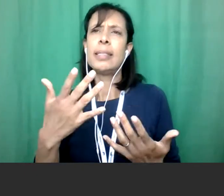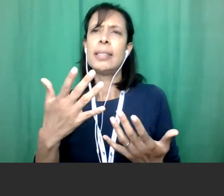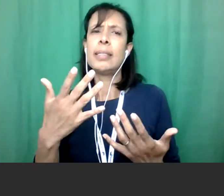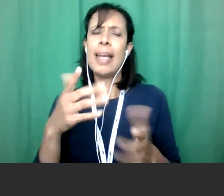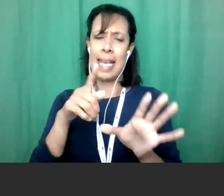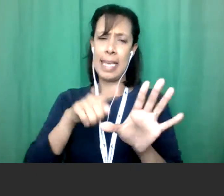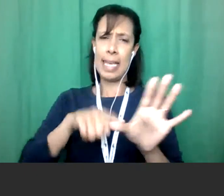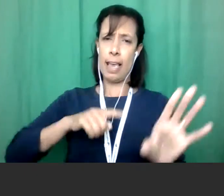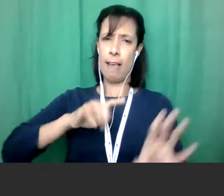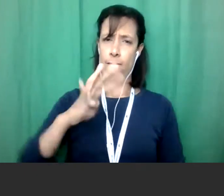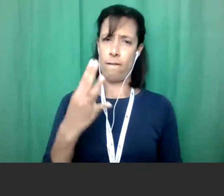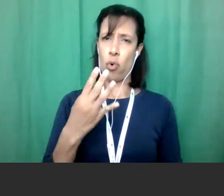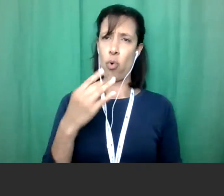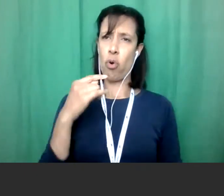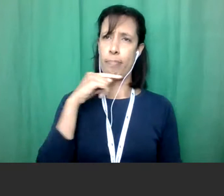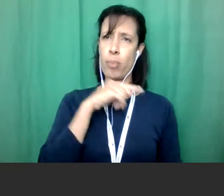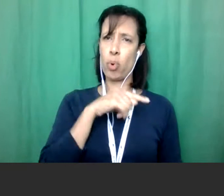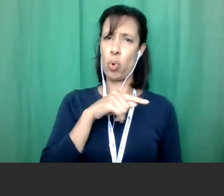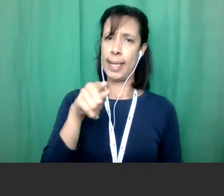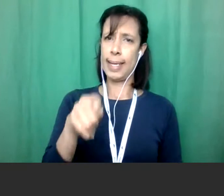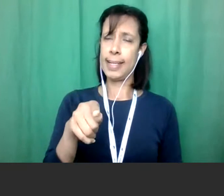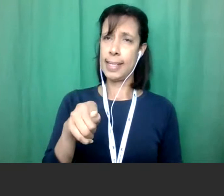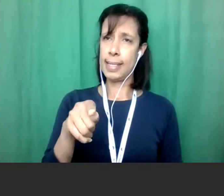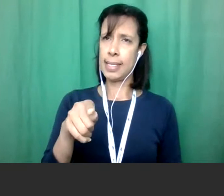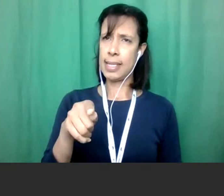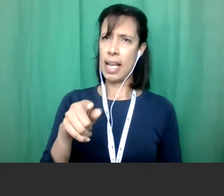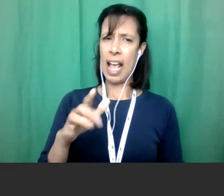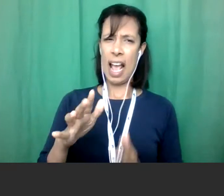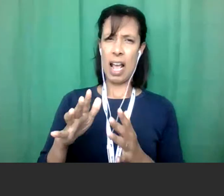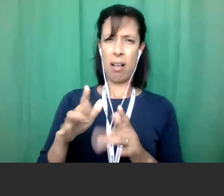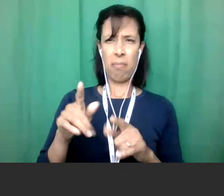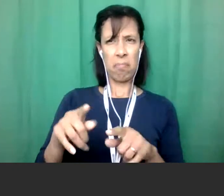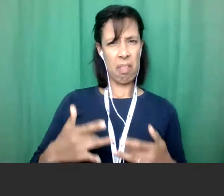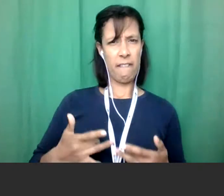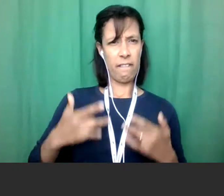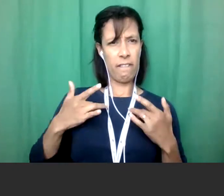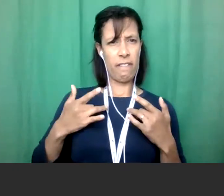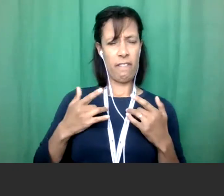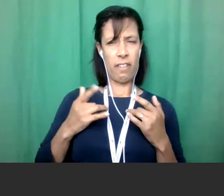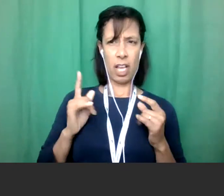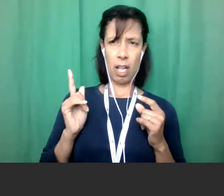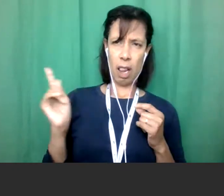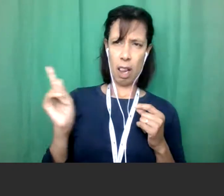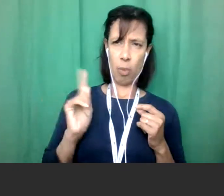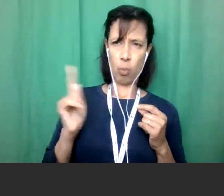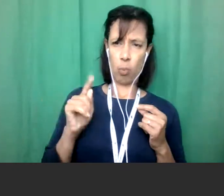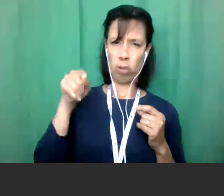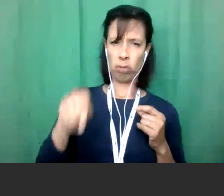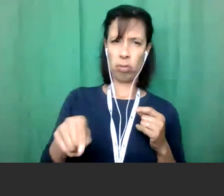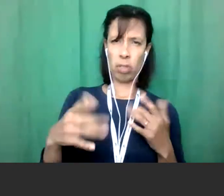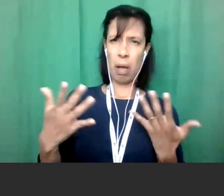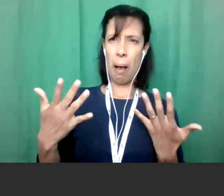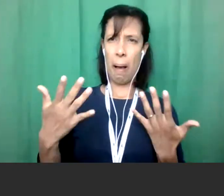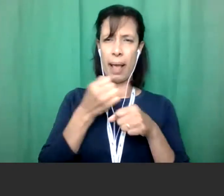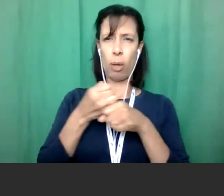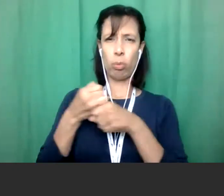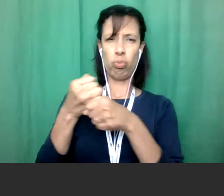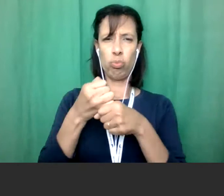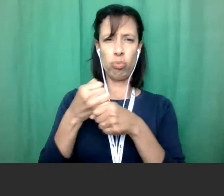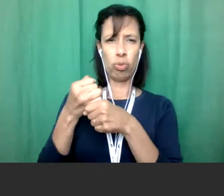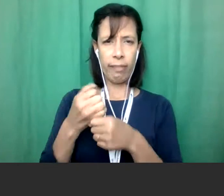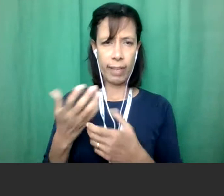is the broad area that you're looking into. The question is a question. How do these people feel about this thing,